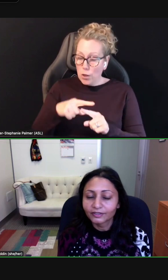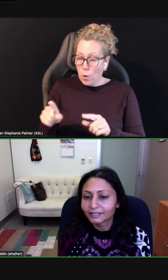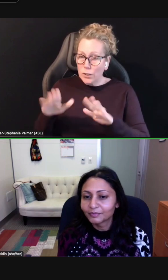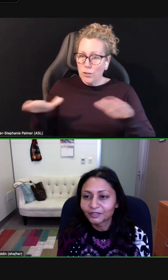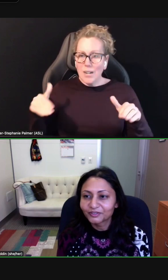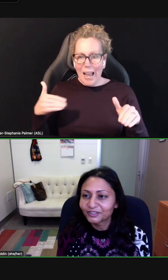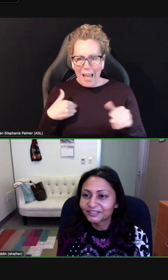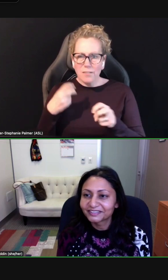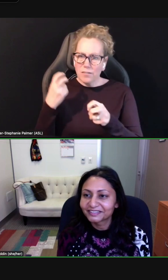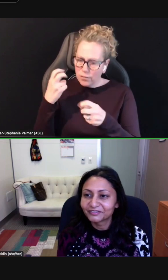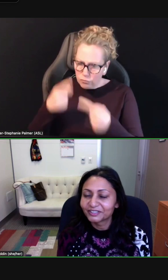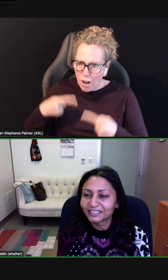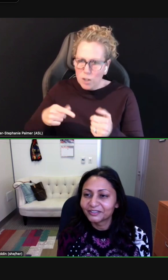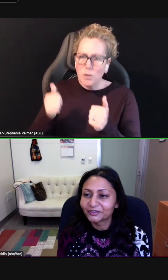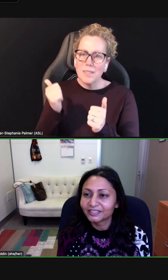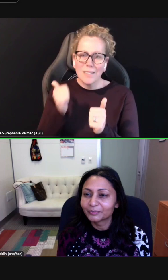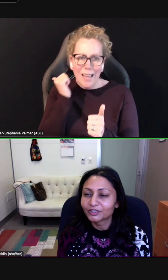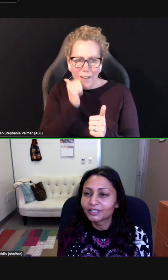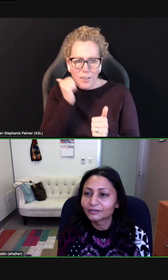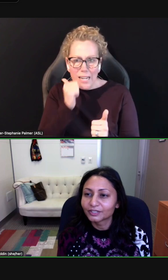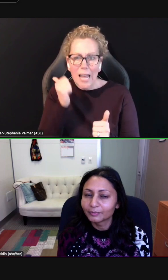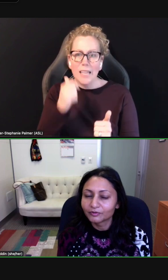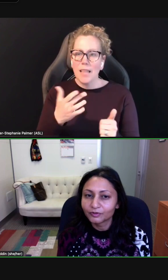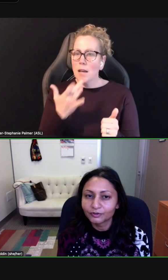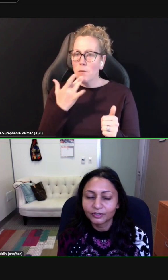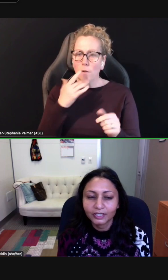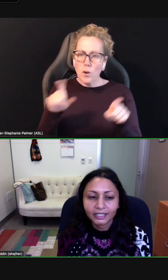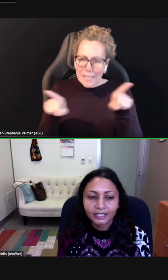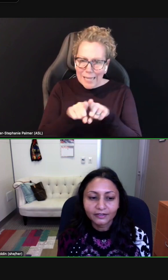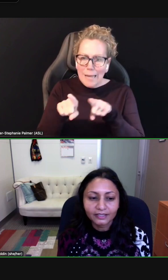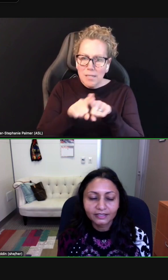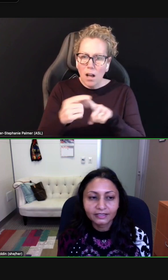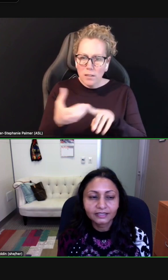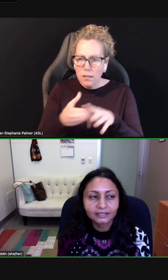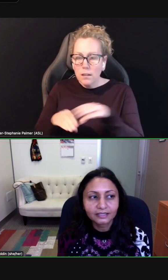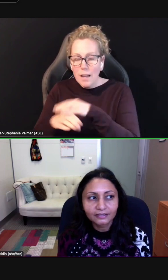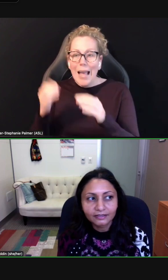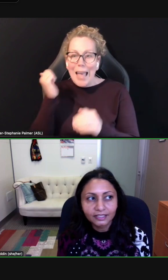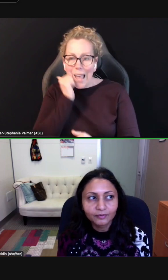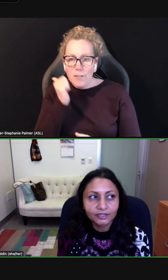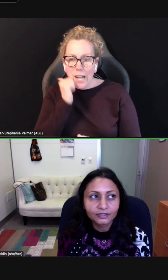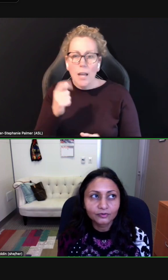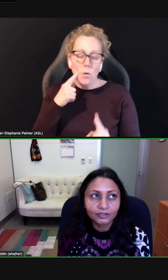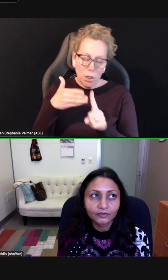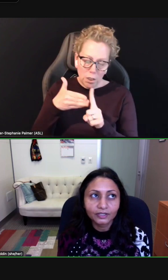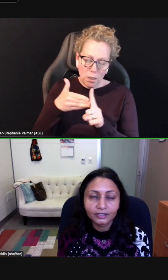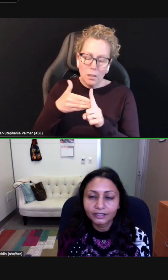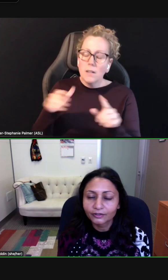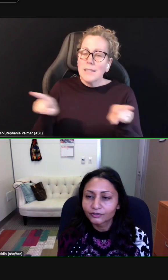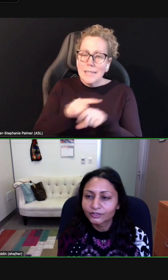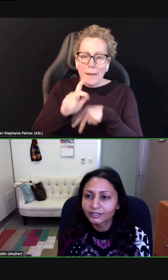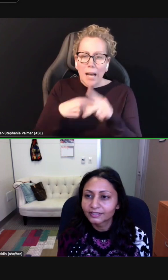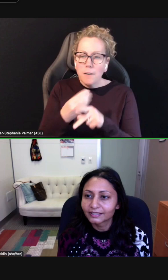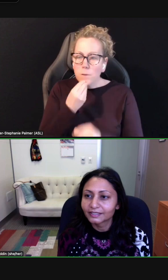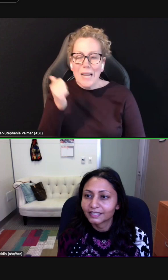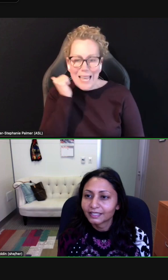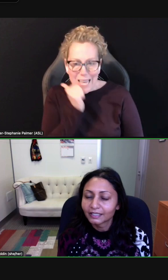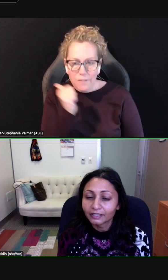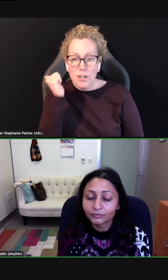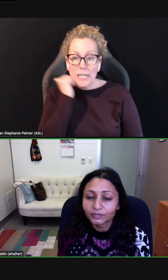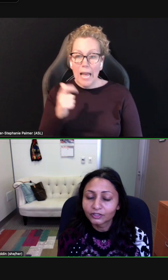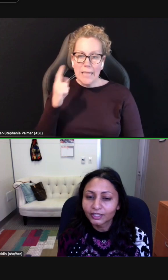want to wear the same pair of socks every day or eat a particular type of food. And this insistence on sameness is one of the characteristics